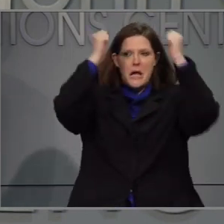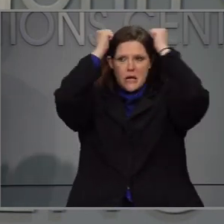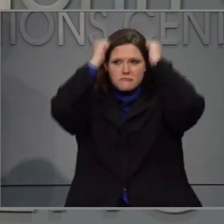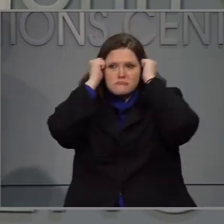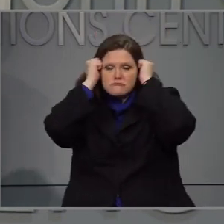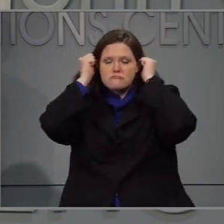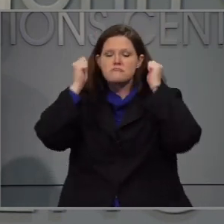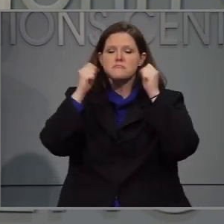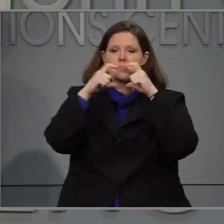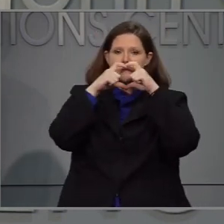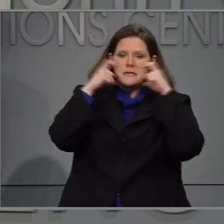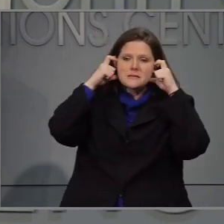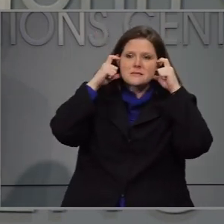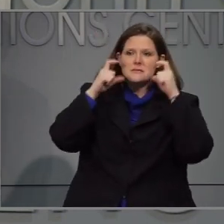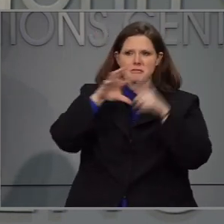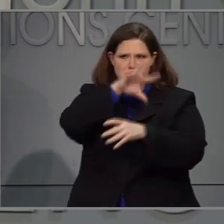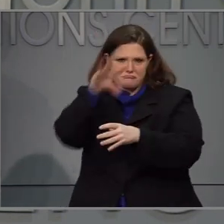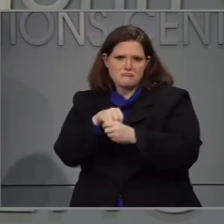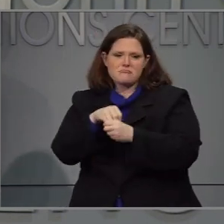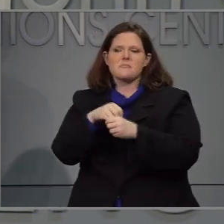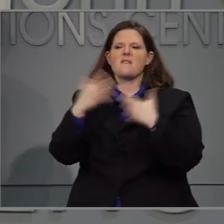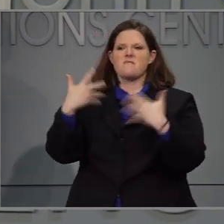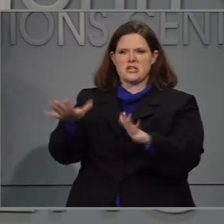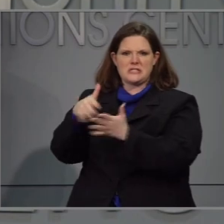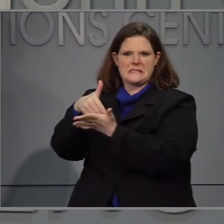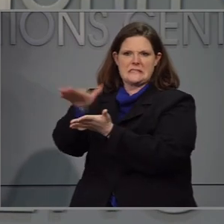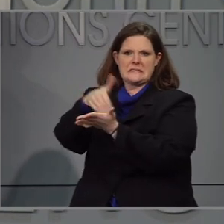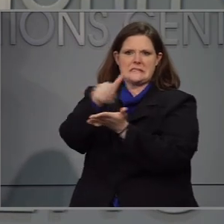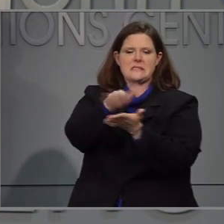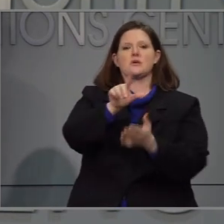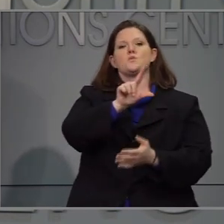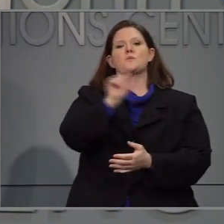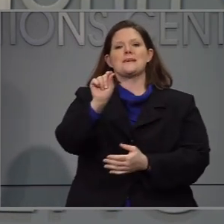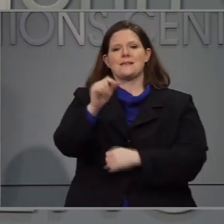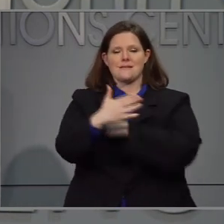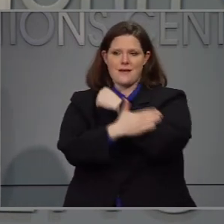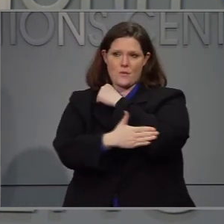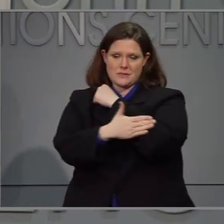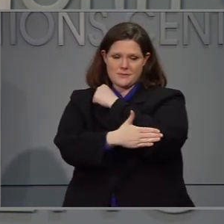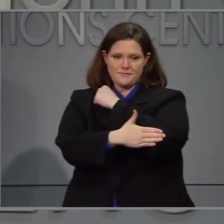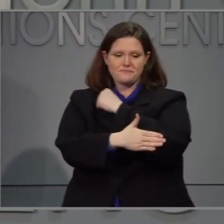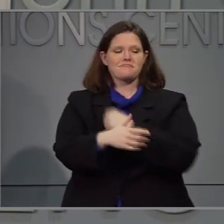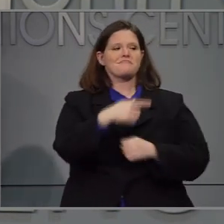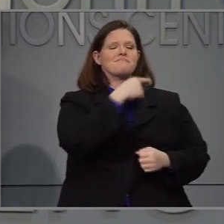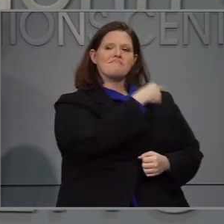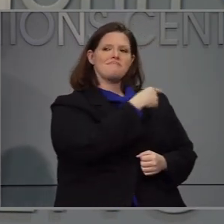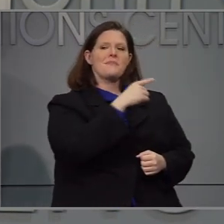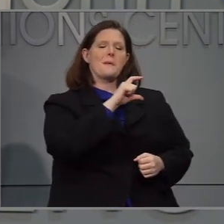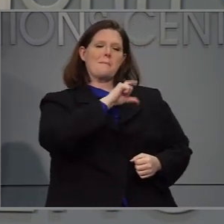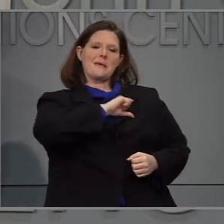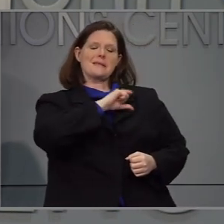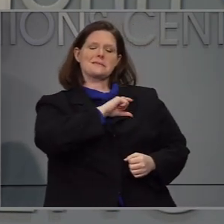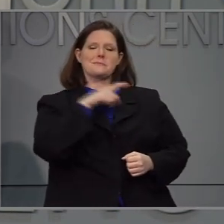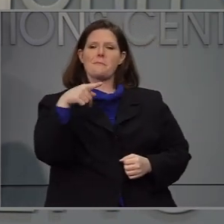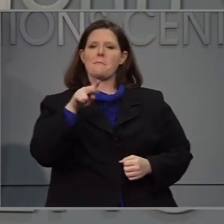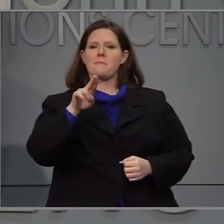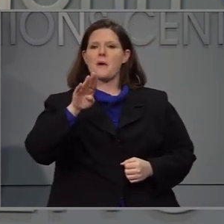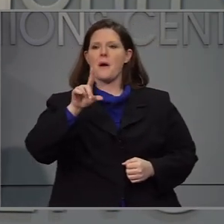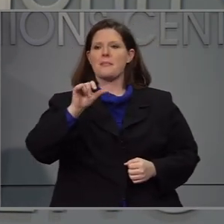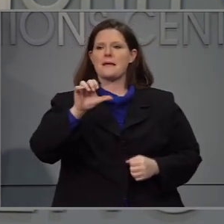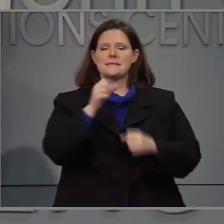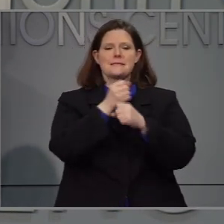to 50 counties. On behalf of Public Safety Secretary Eric Hooks, I want to publicly thank our state's